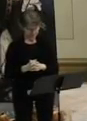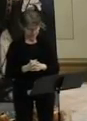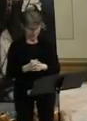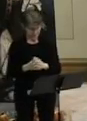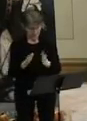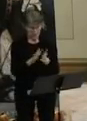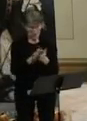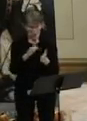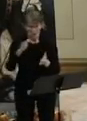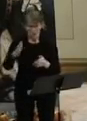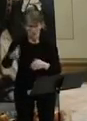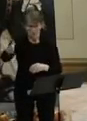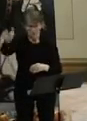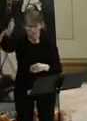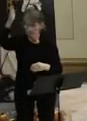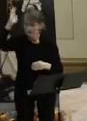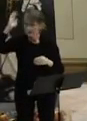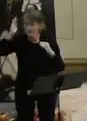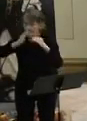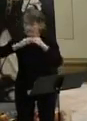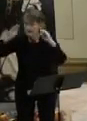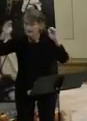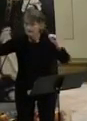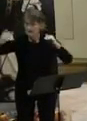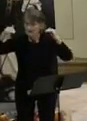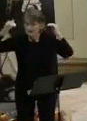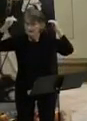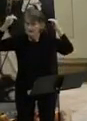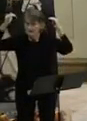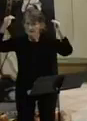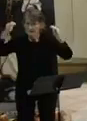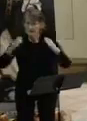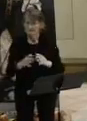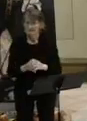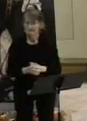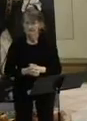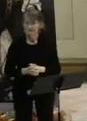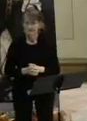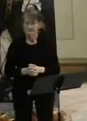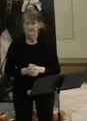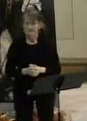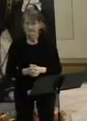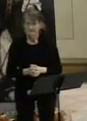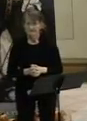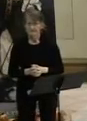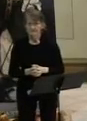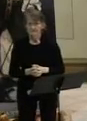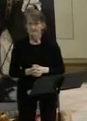eleison. Gloria in excelsis Deo.